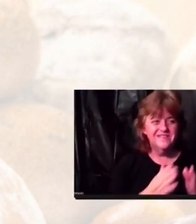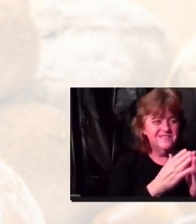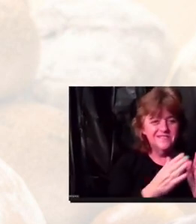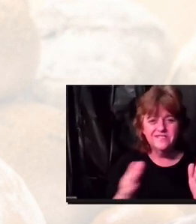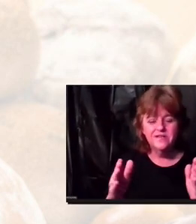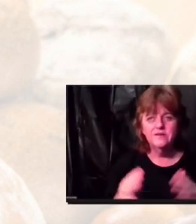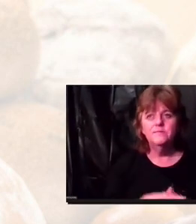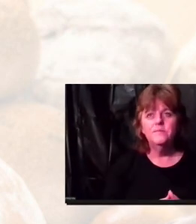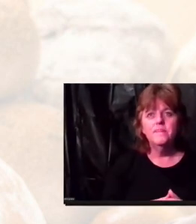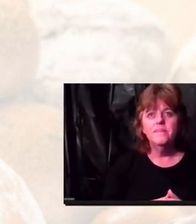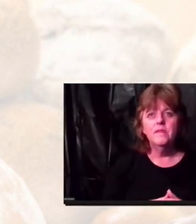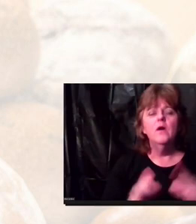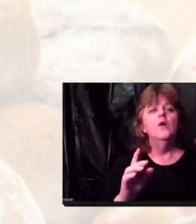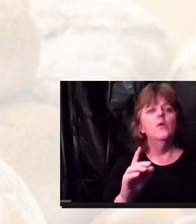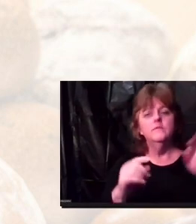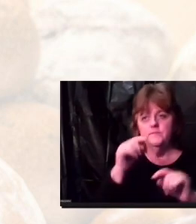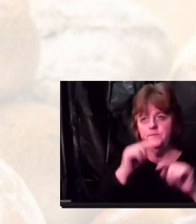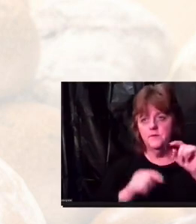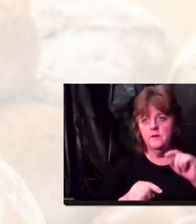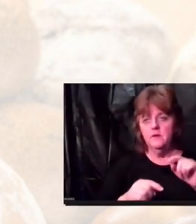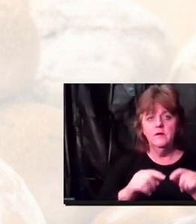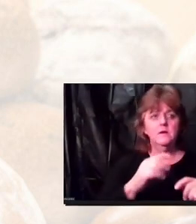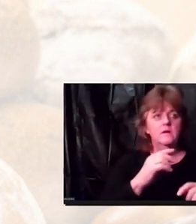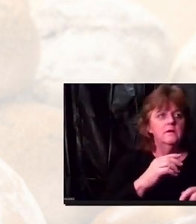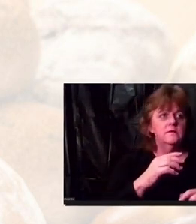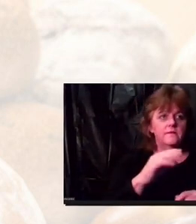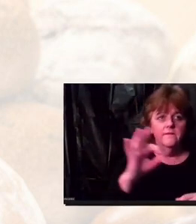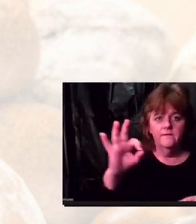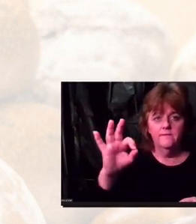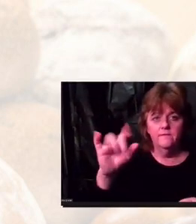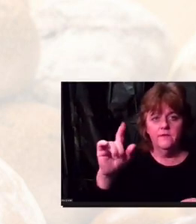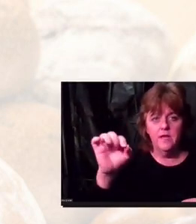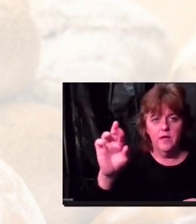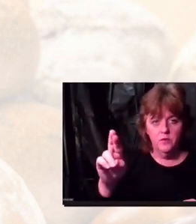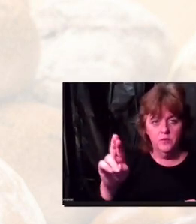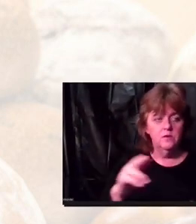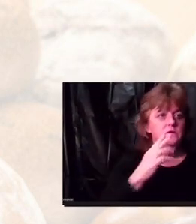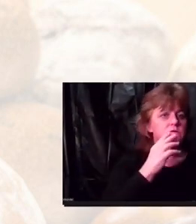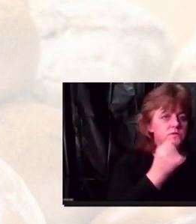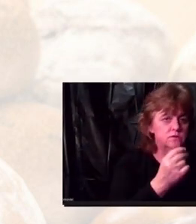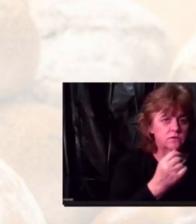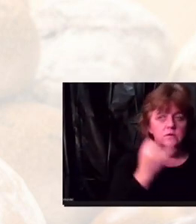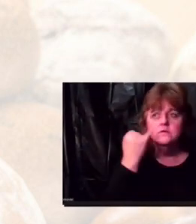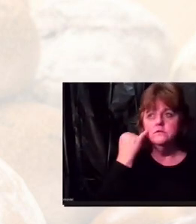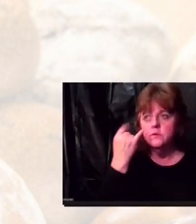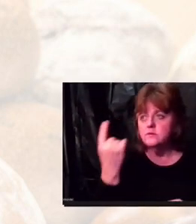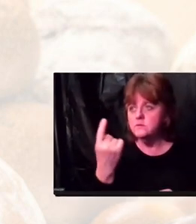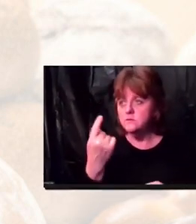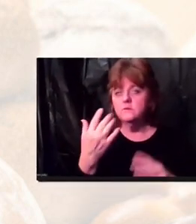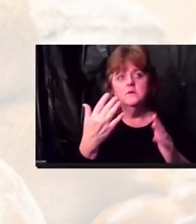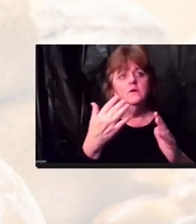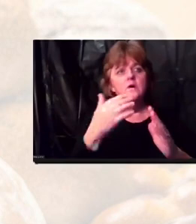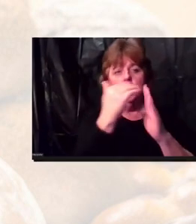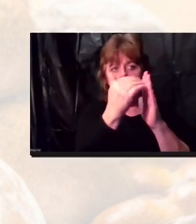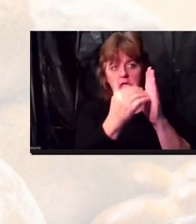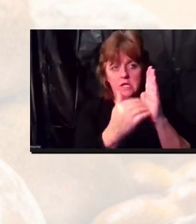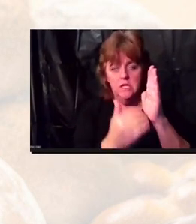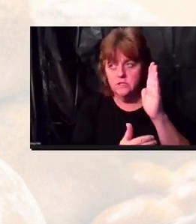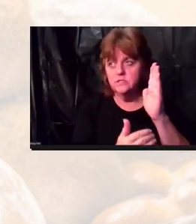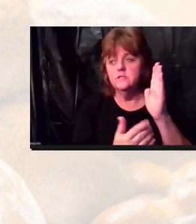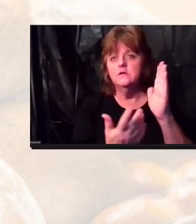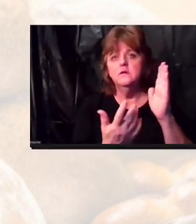And finally, I'm sorry, back to the flour and sugar. If you have someone on the list or someone new that's moved in